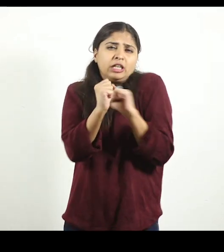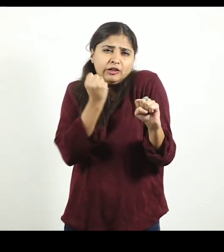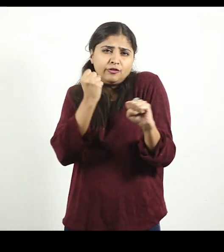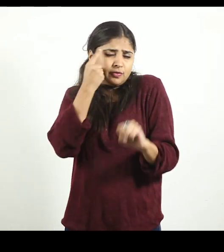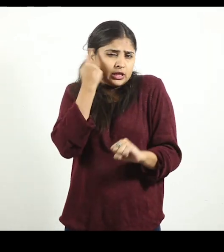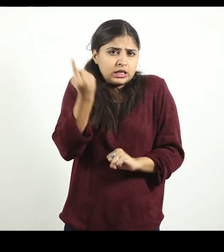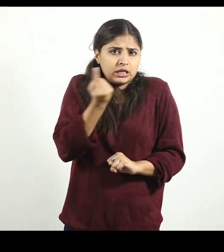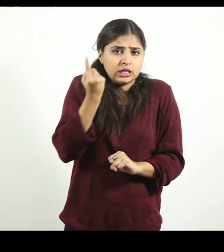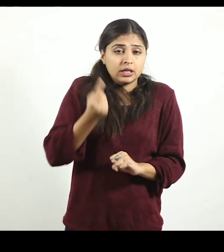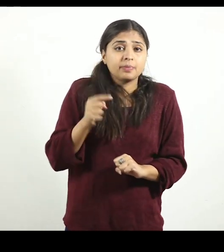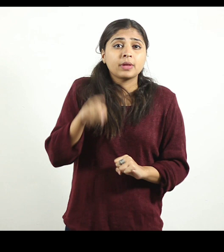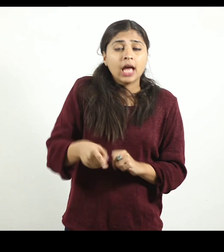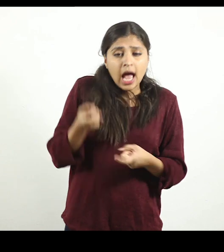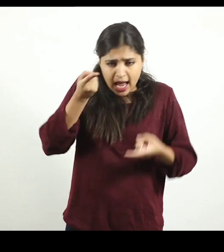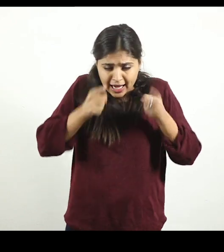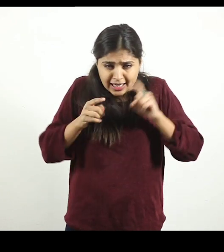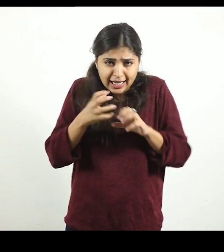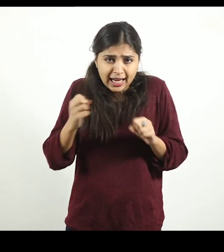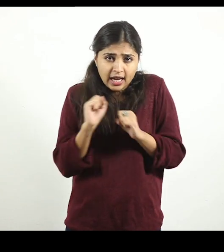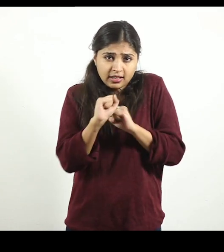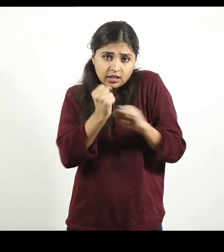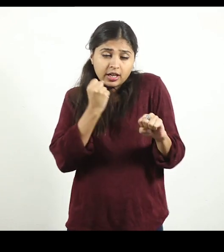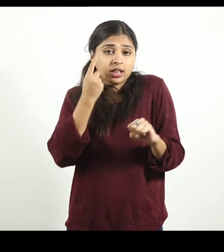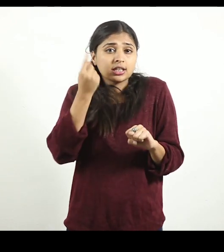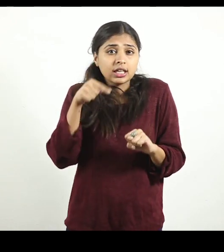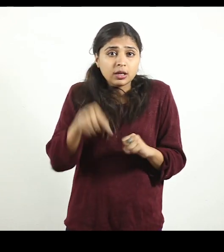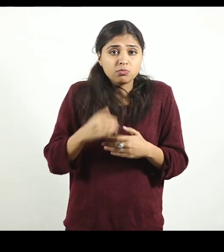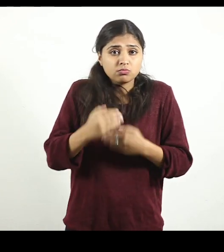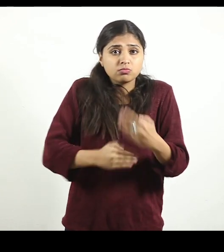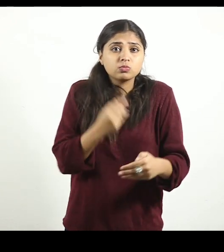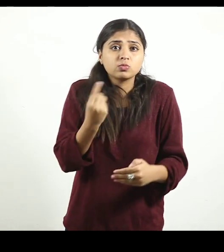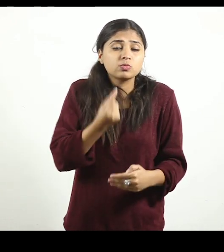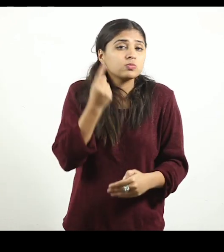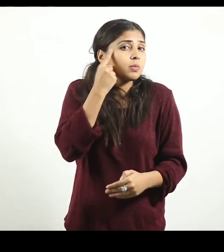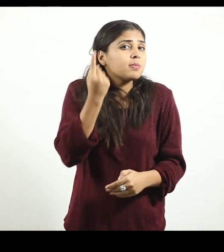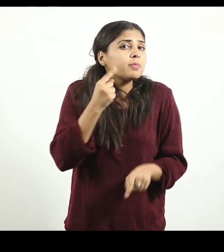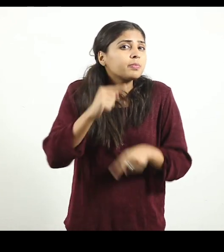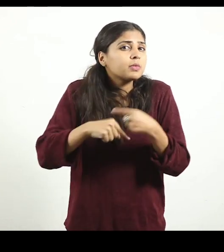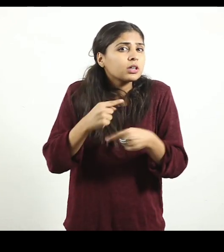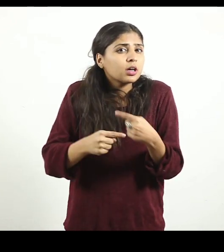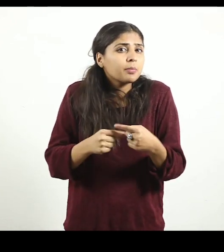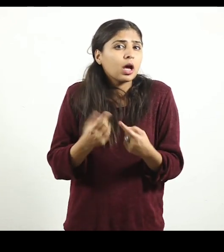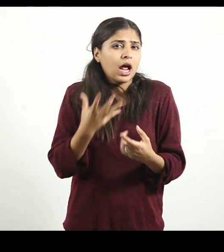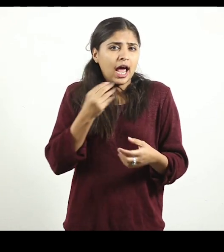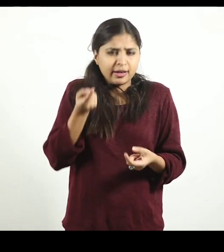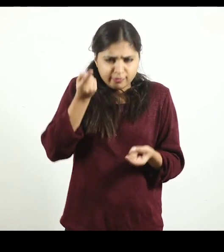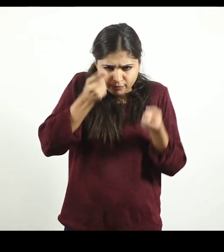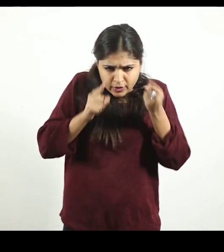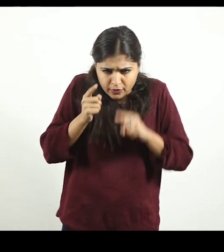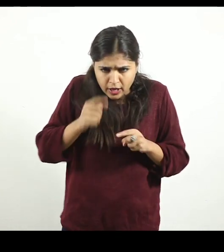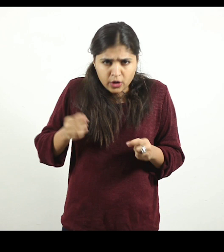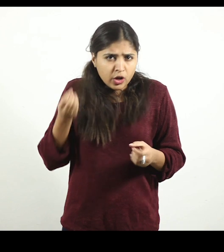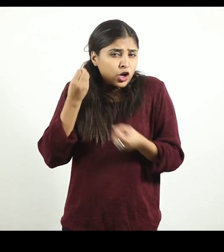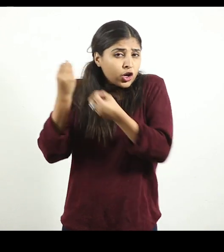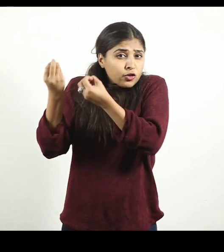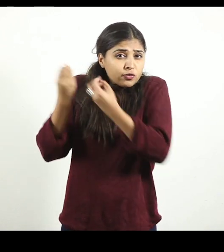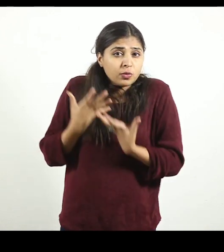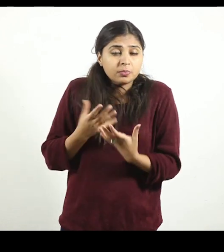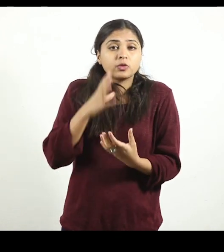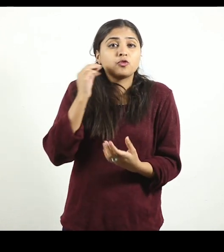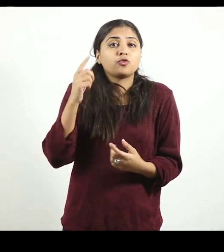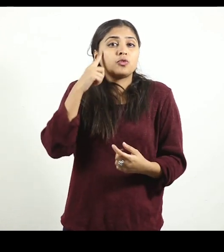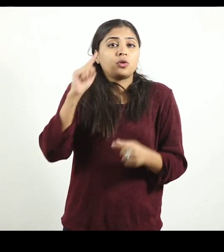Analytical and critical thinking. Analytical and critical thinking is a process used to think about and